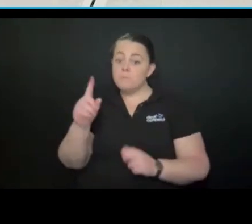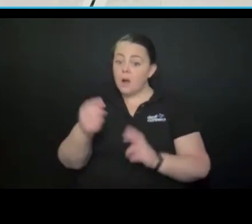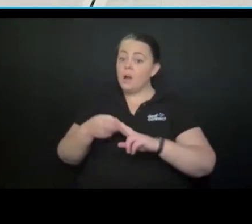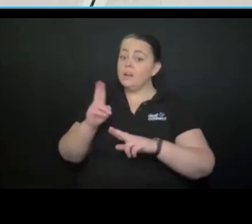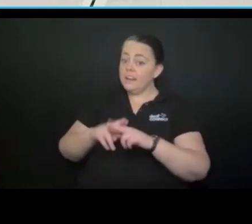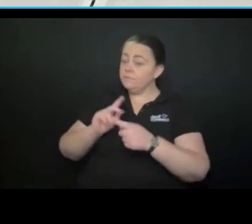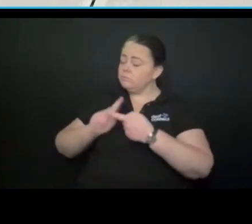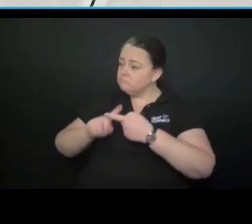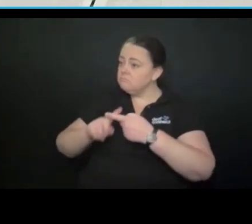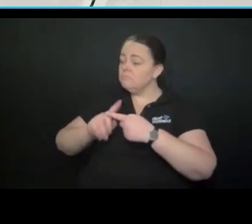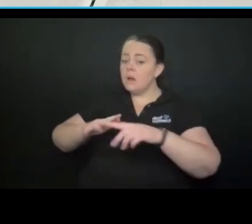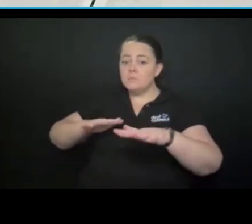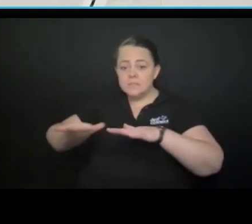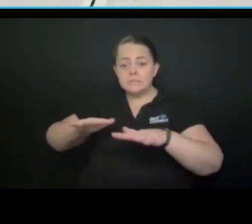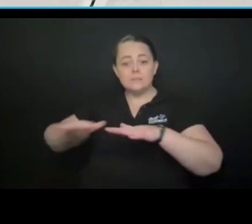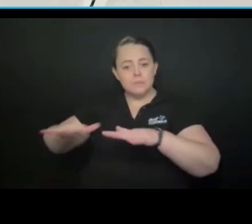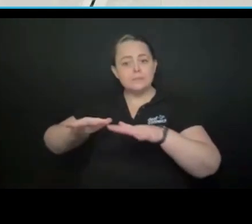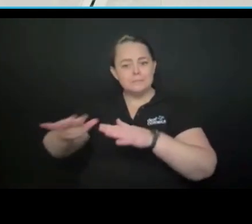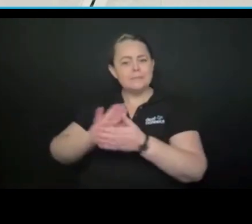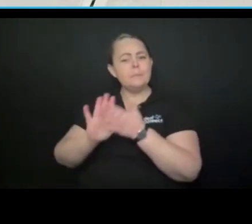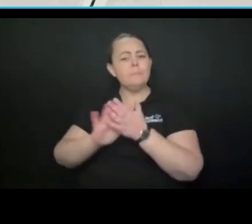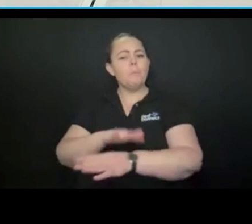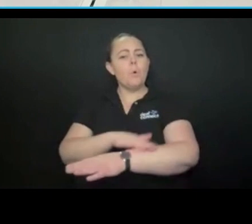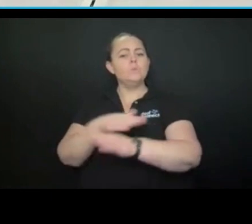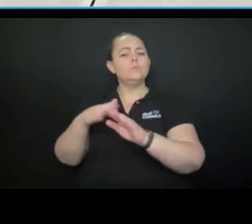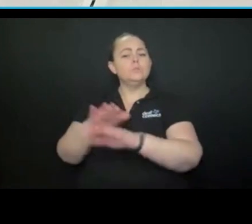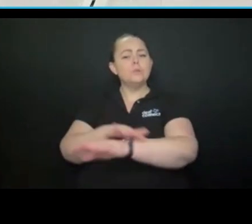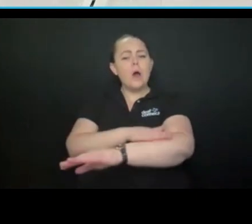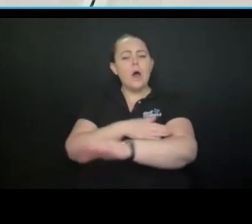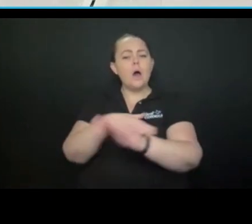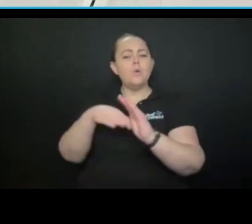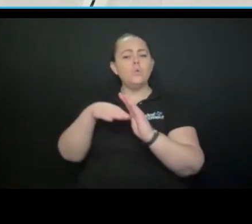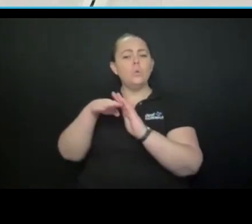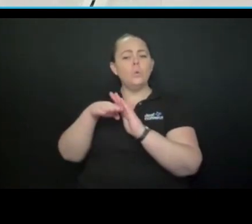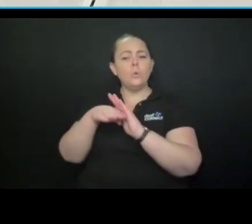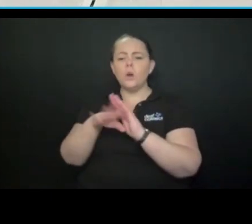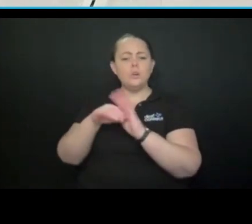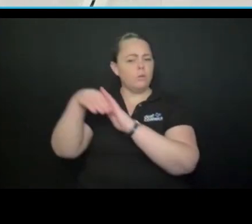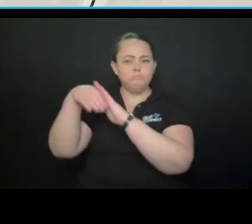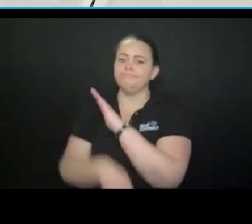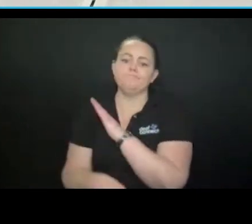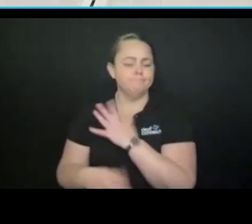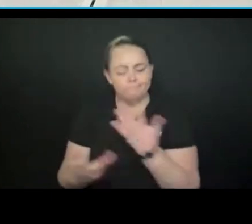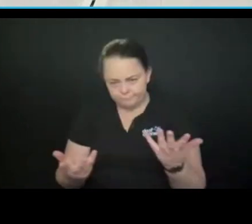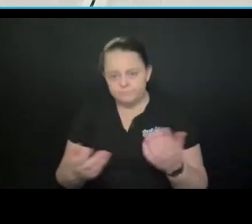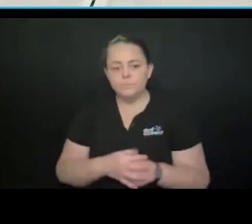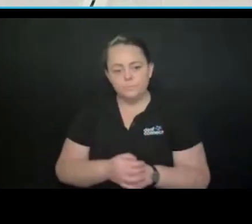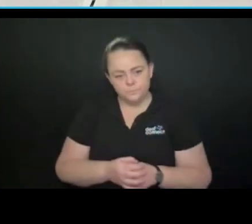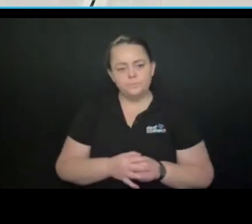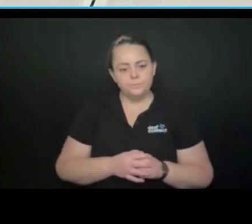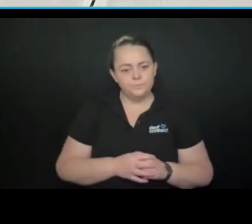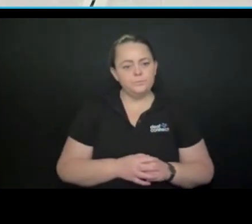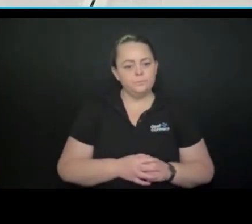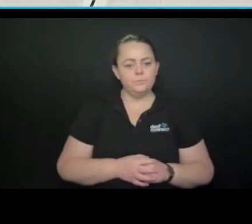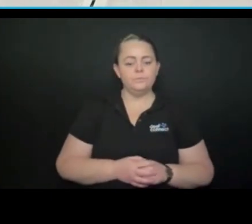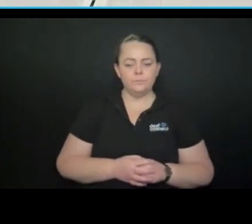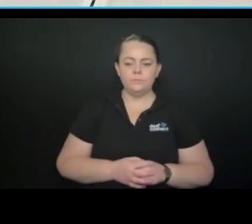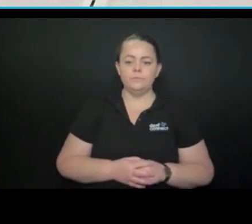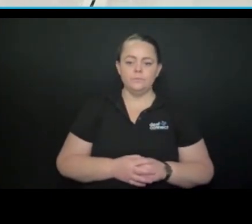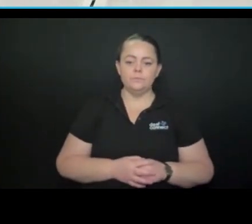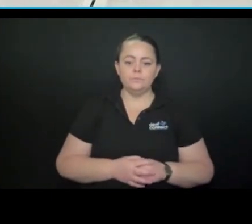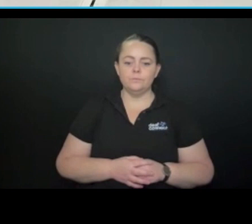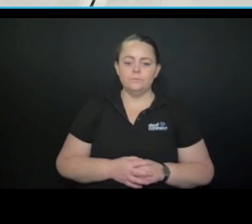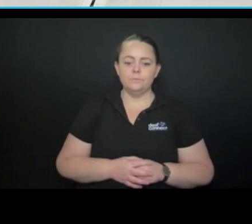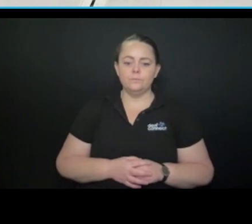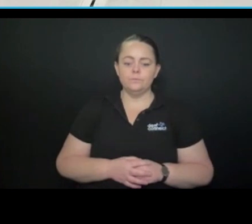for people, but it also reduces the intensity of care that's required. So in simple terms,